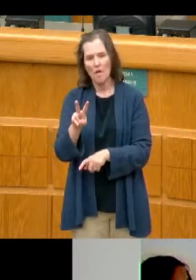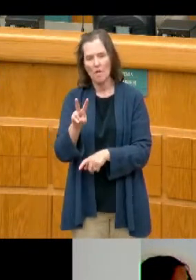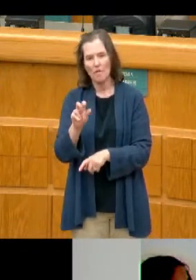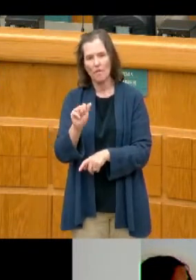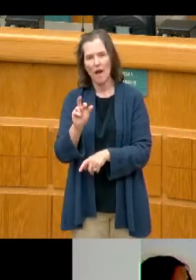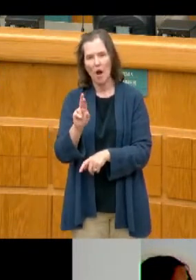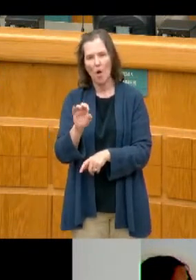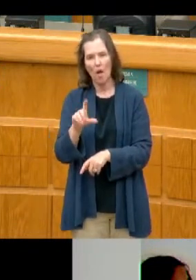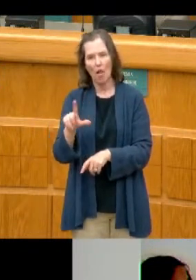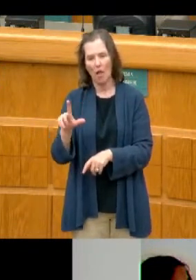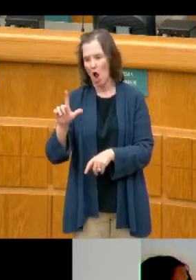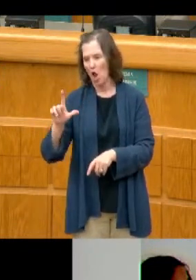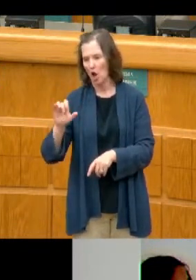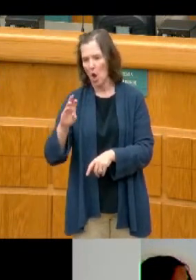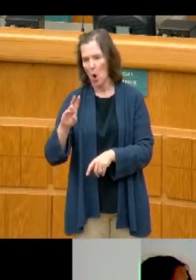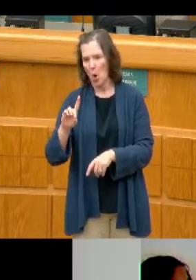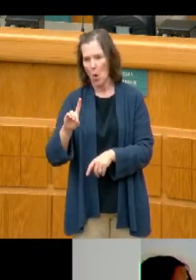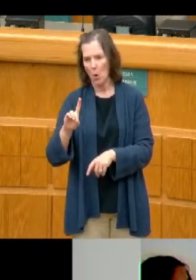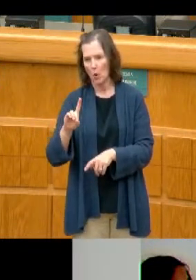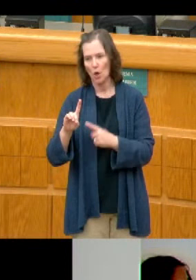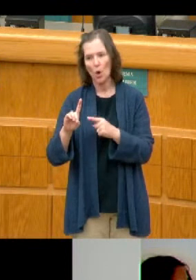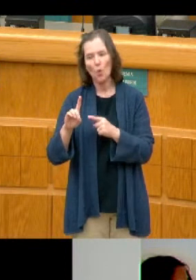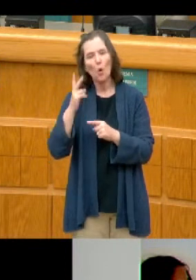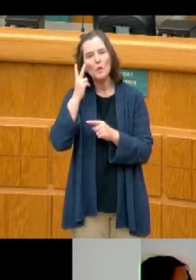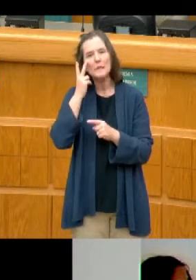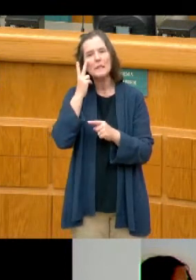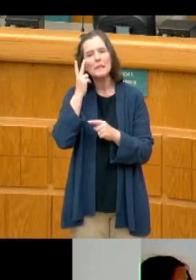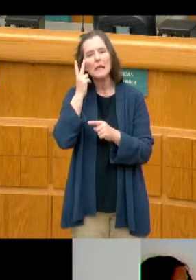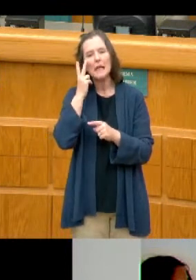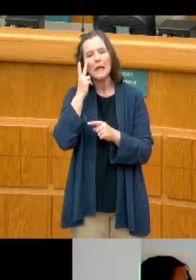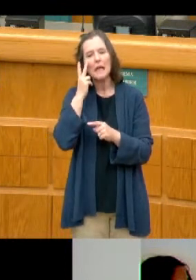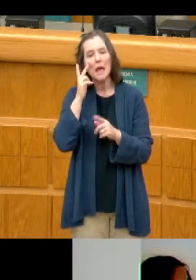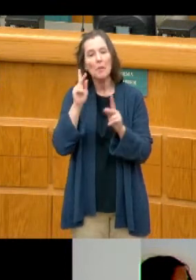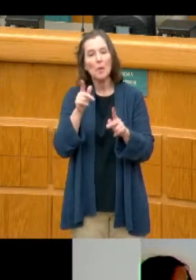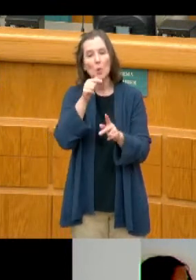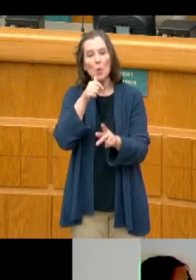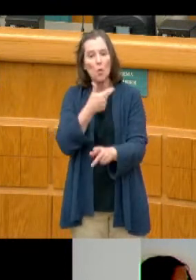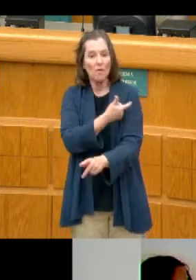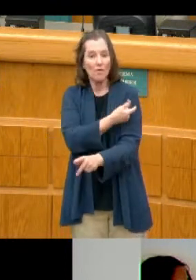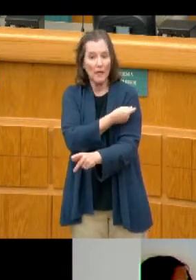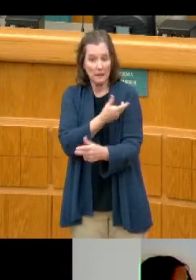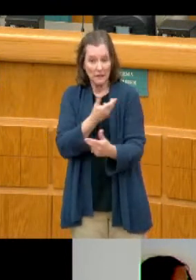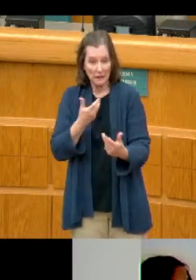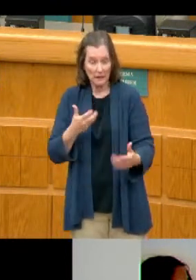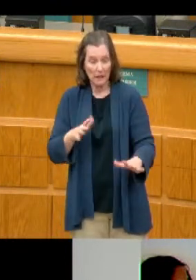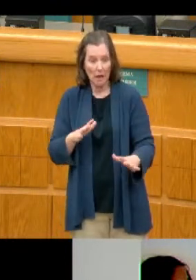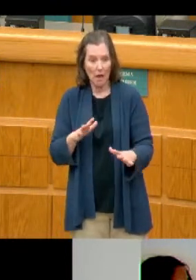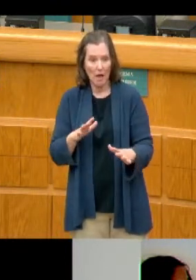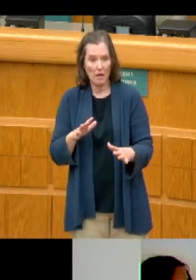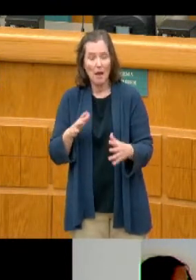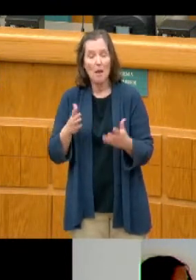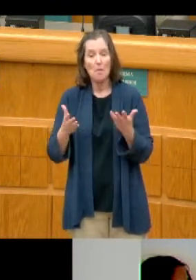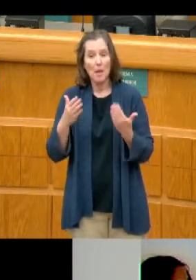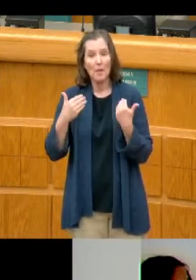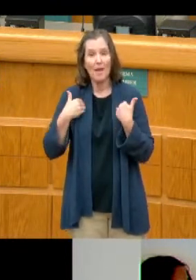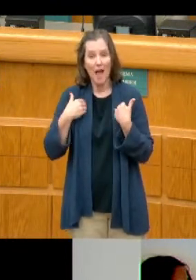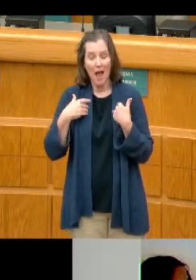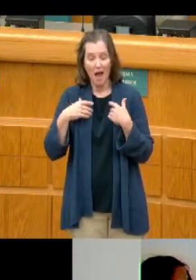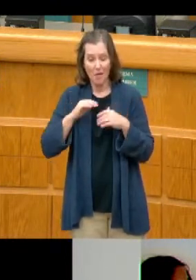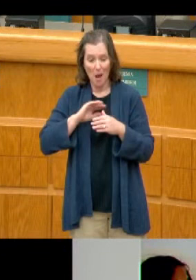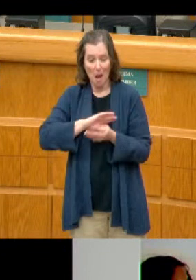fully vaccinated, their viral load is still as high as if it were an unvaccinated individual. And they can